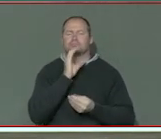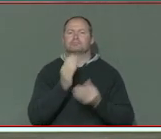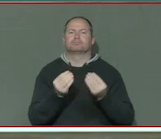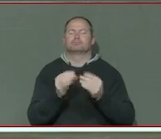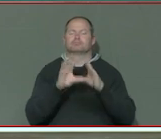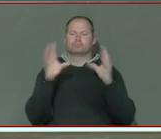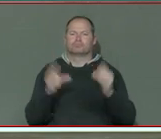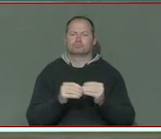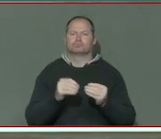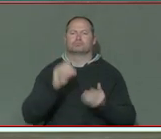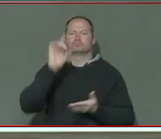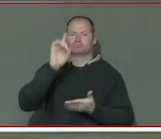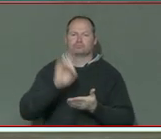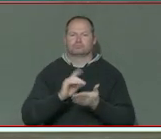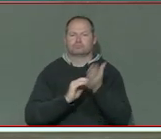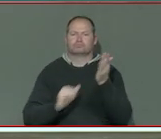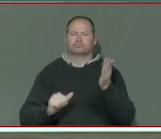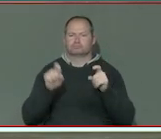subtracted.